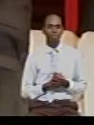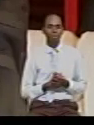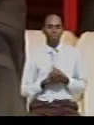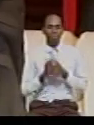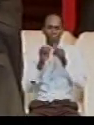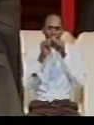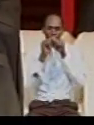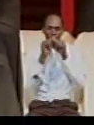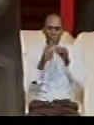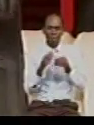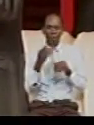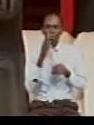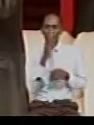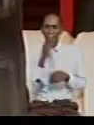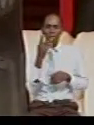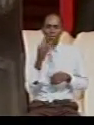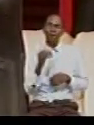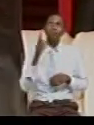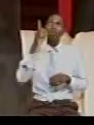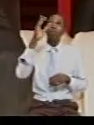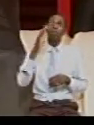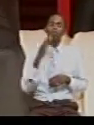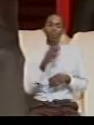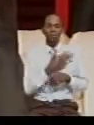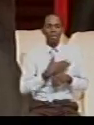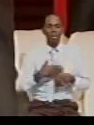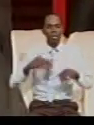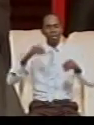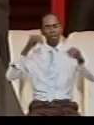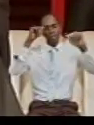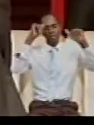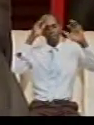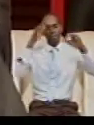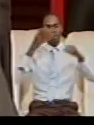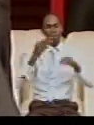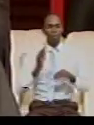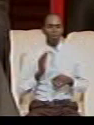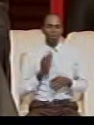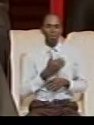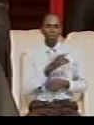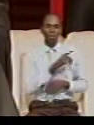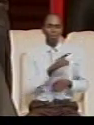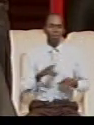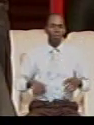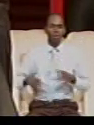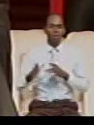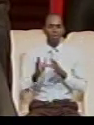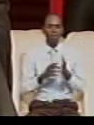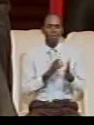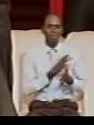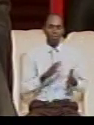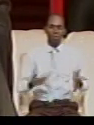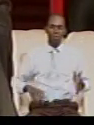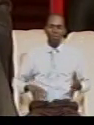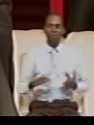Blessed be the God and Father of our Lord Jesus Christ,